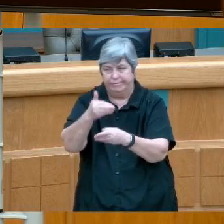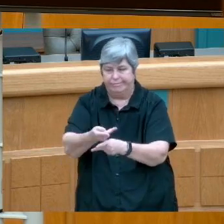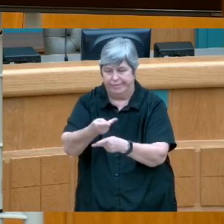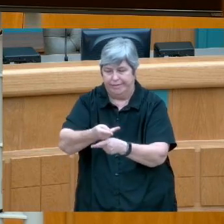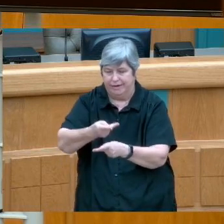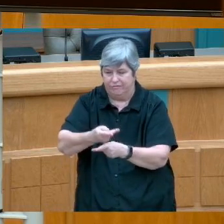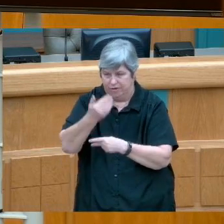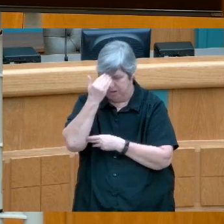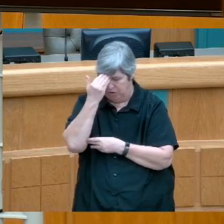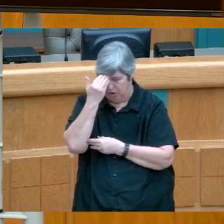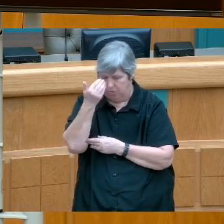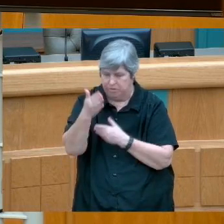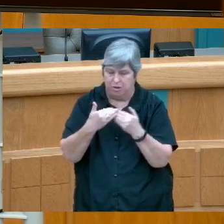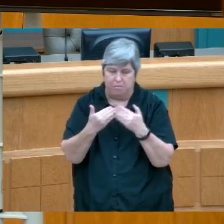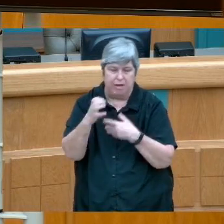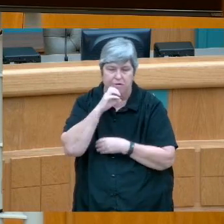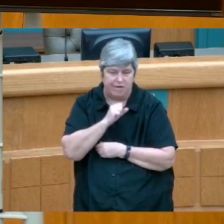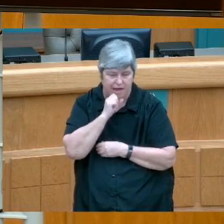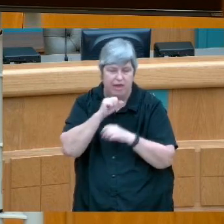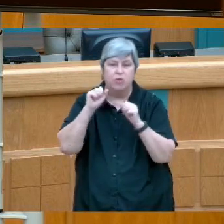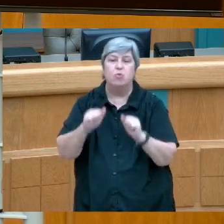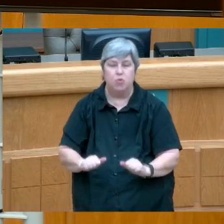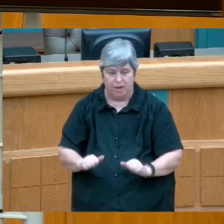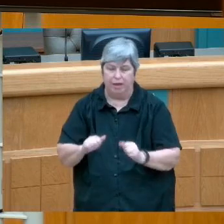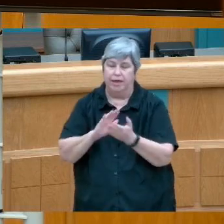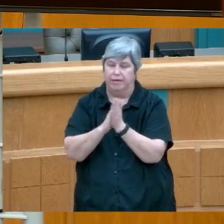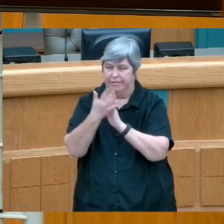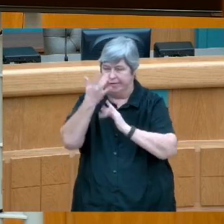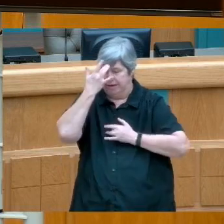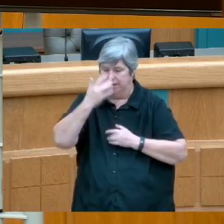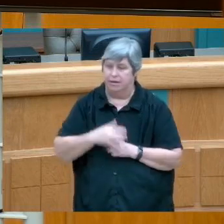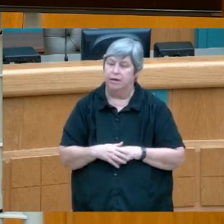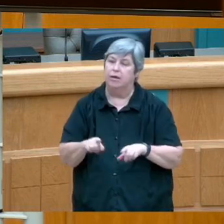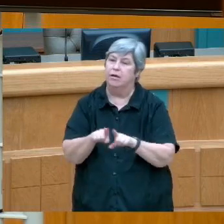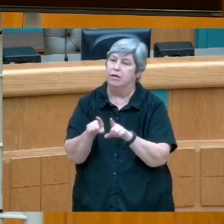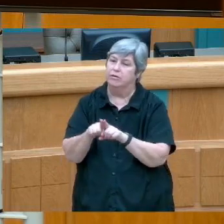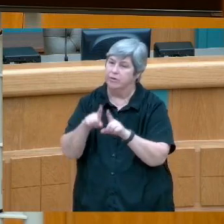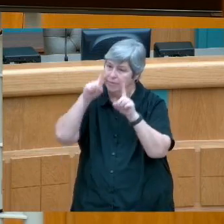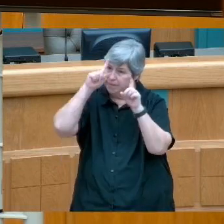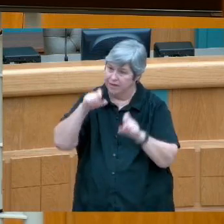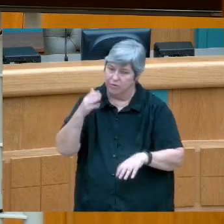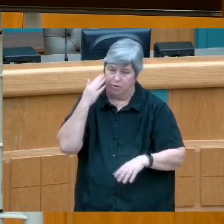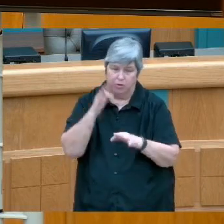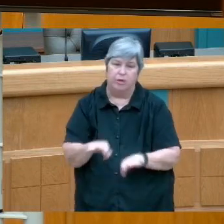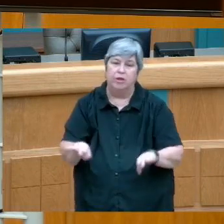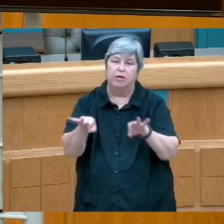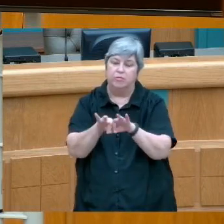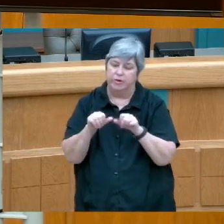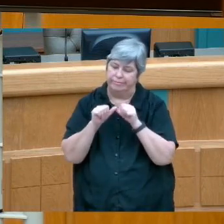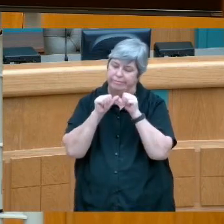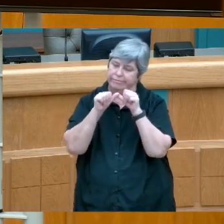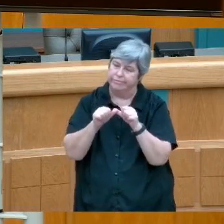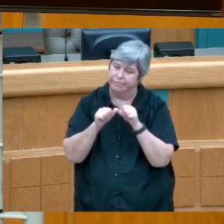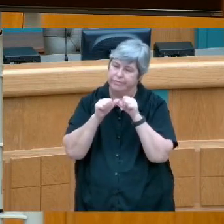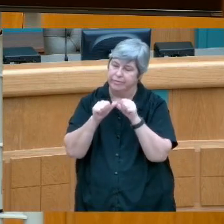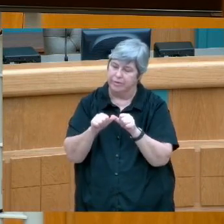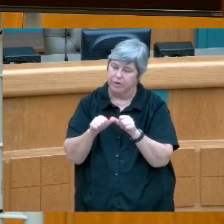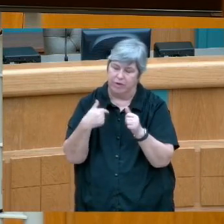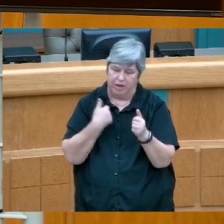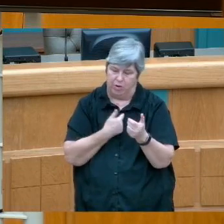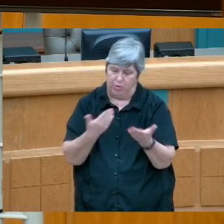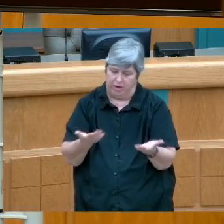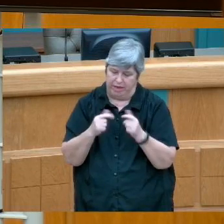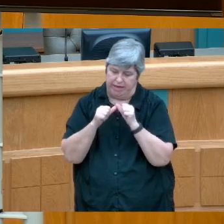that you can get this virus. And then in terms of testing, we know that's important to the community. We continue to